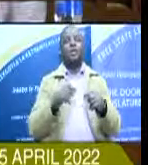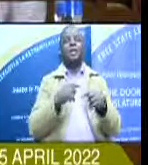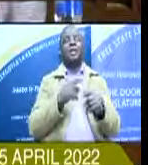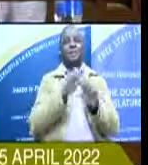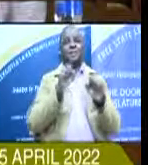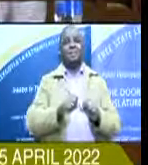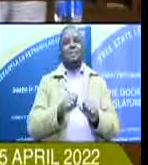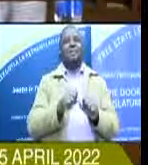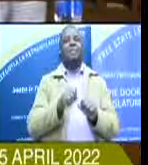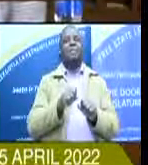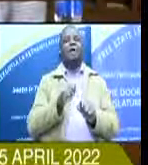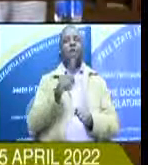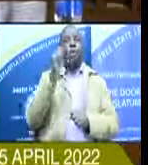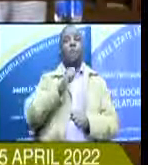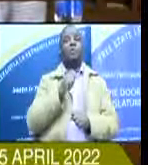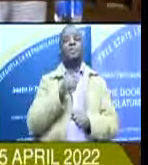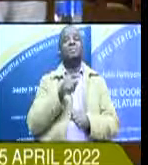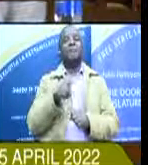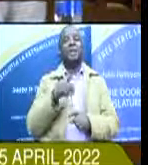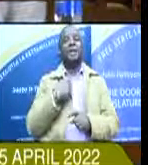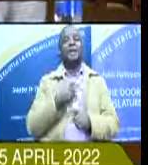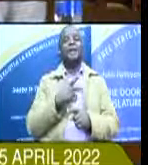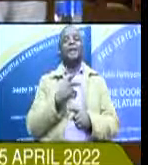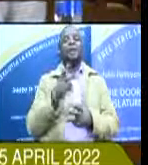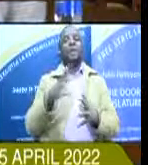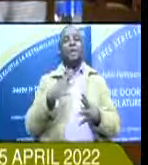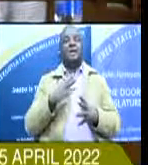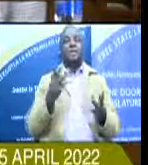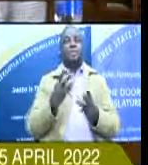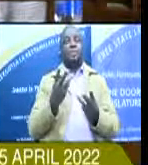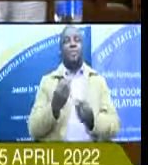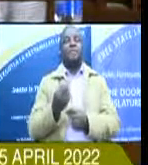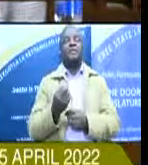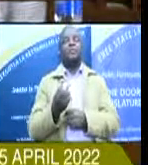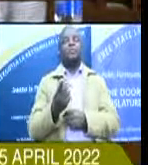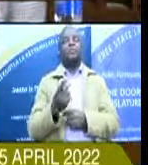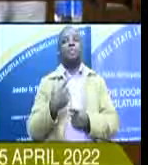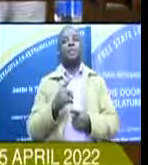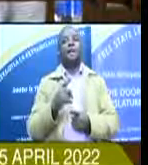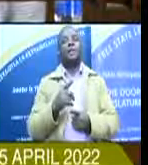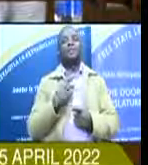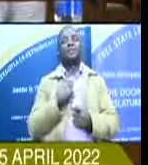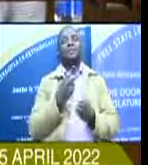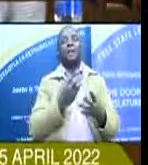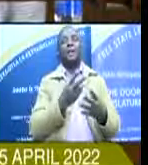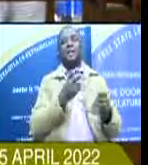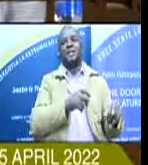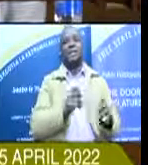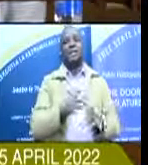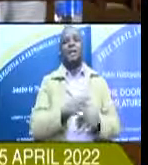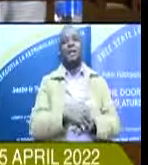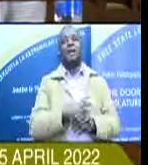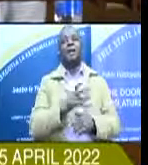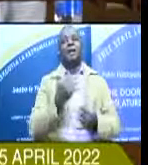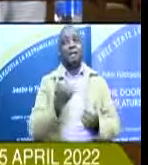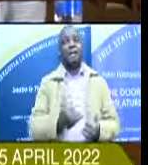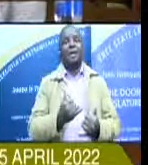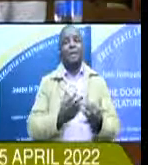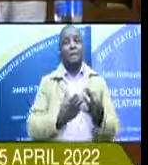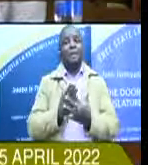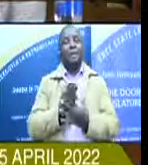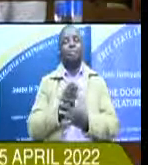system that was meant for rich few at the expense of the masses, and that our disruption would